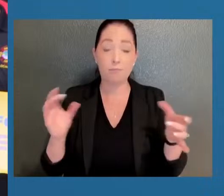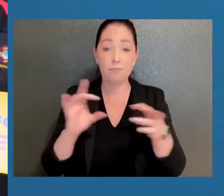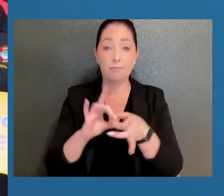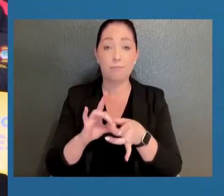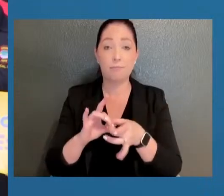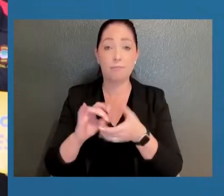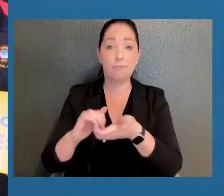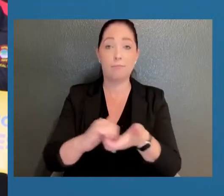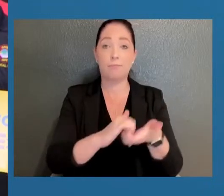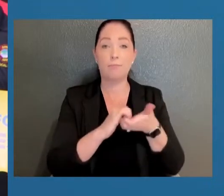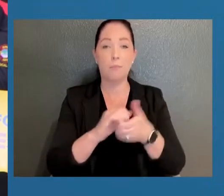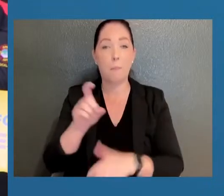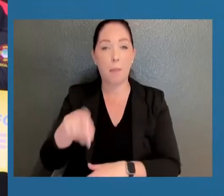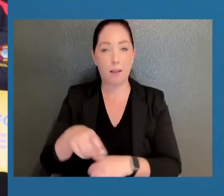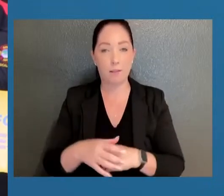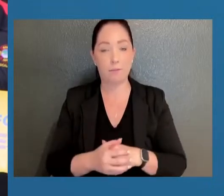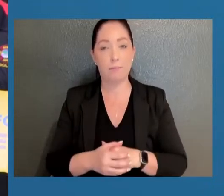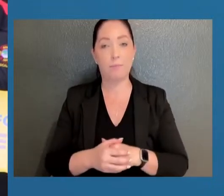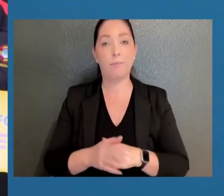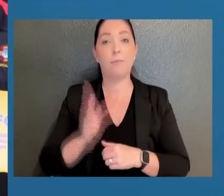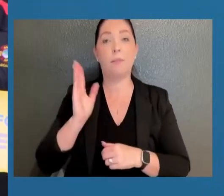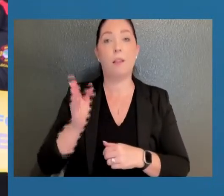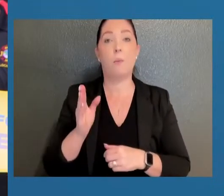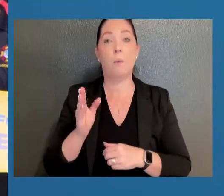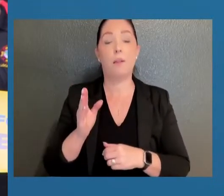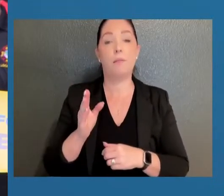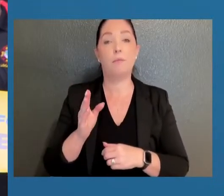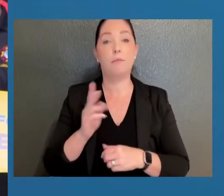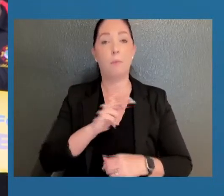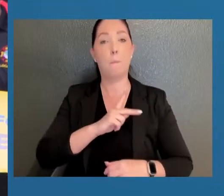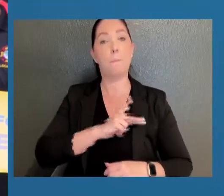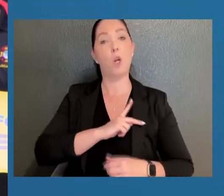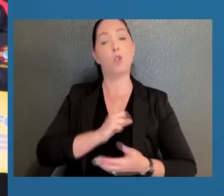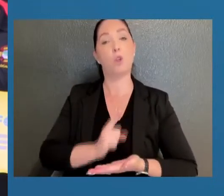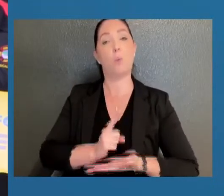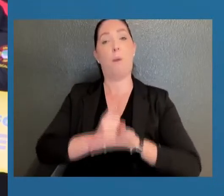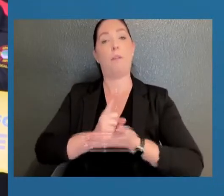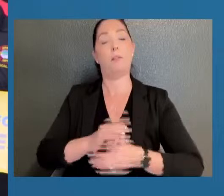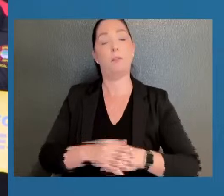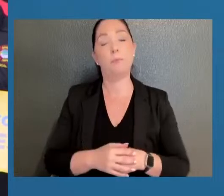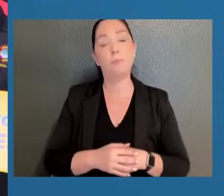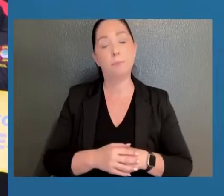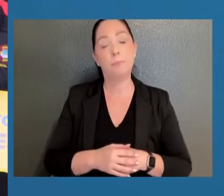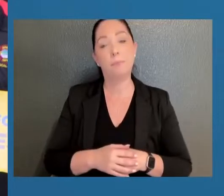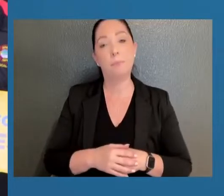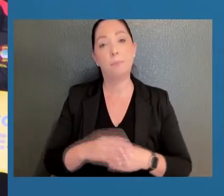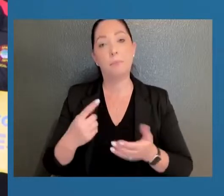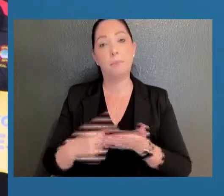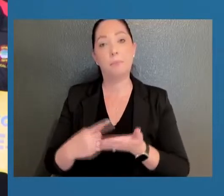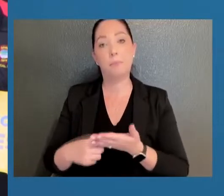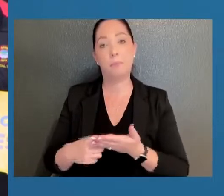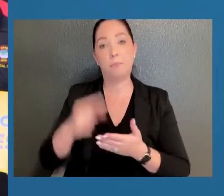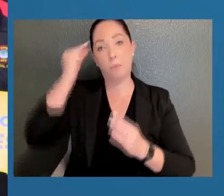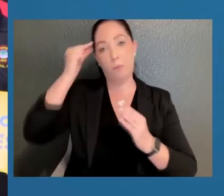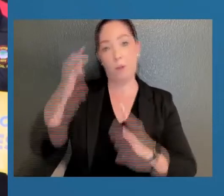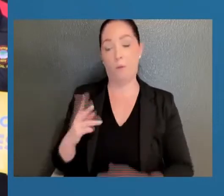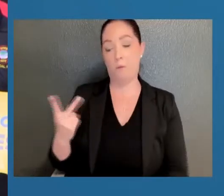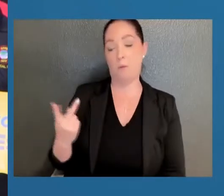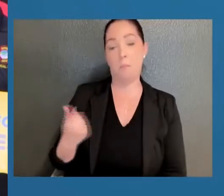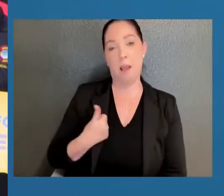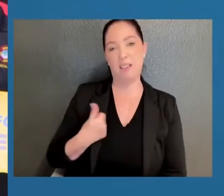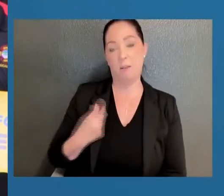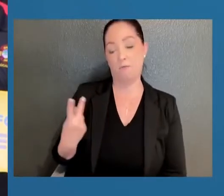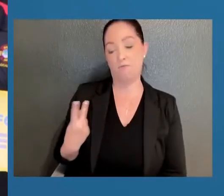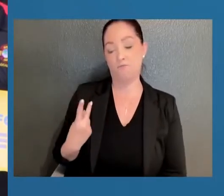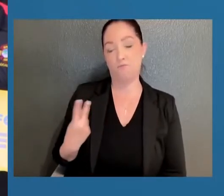in hand. And I'm going to take a personal privilege to talk about the governor and myself, how we've